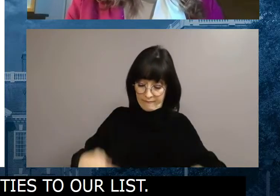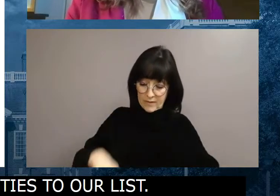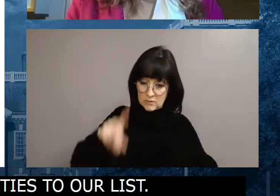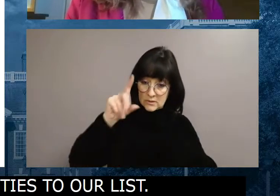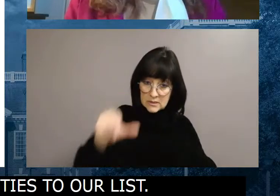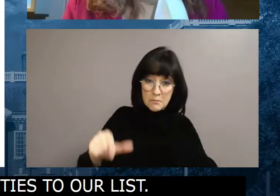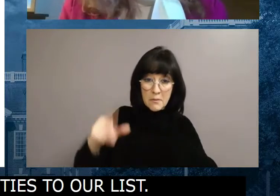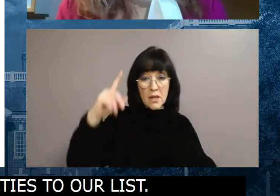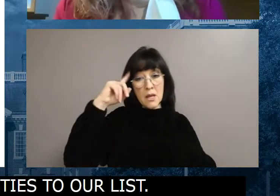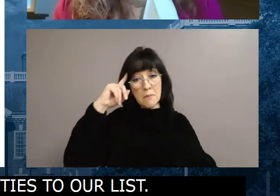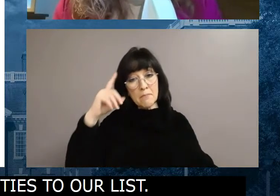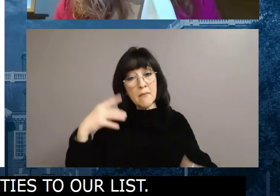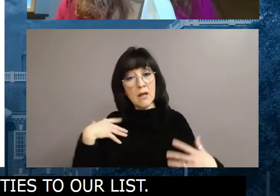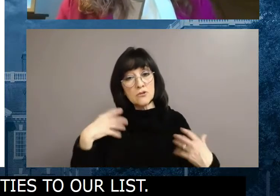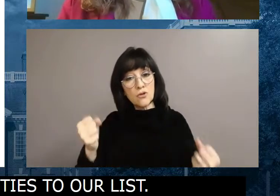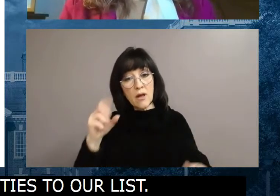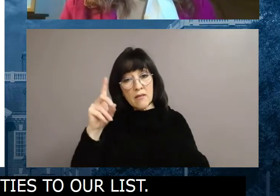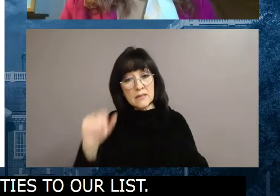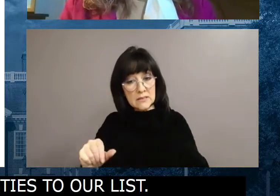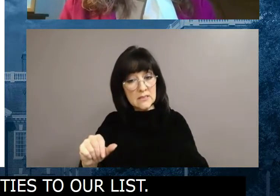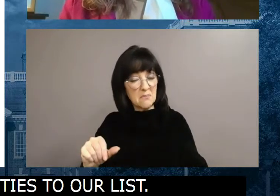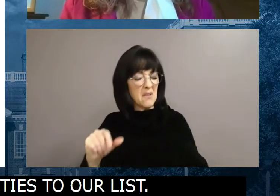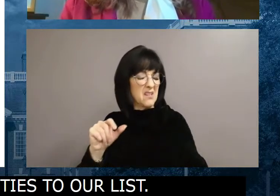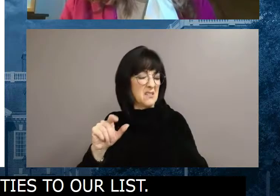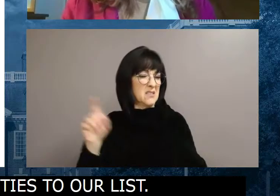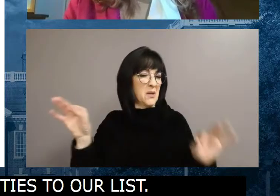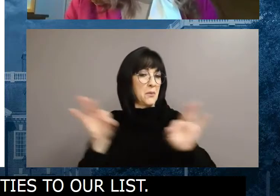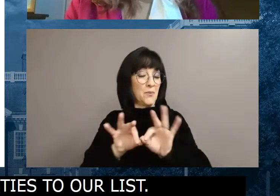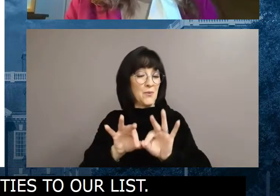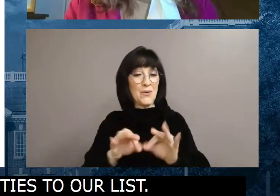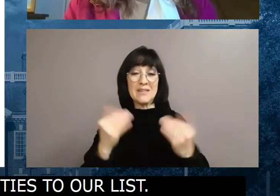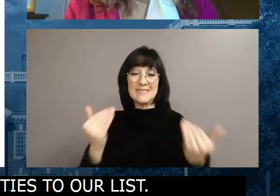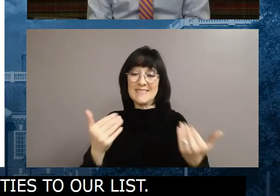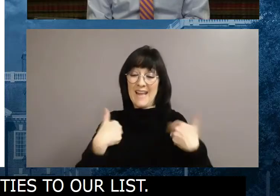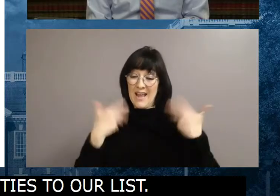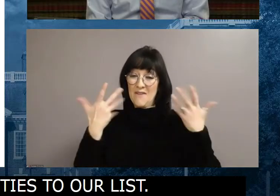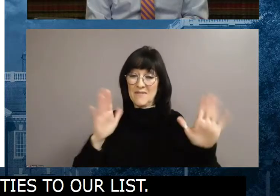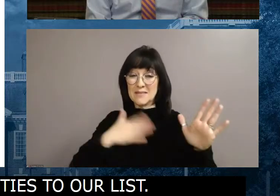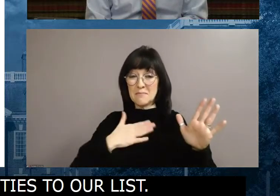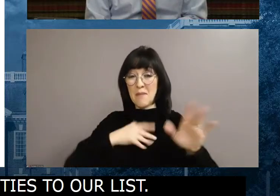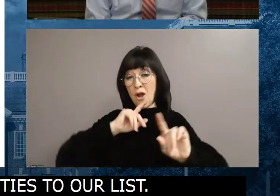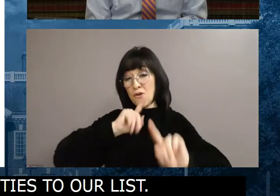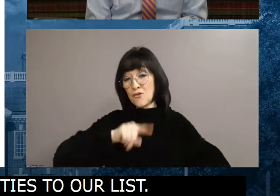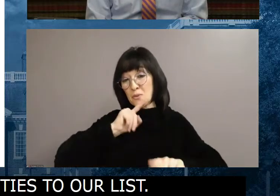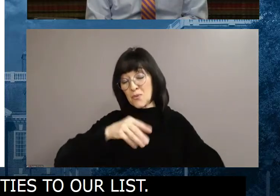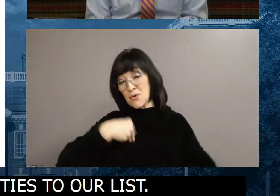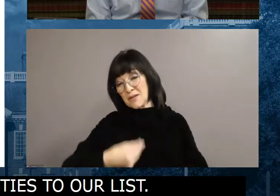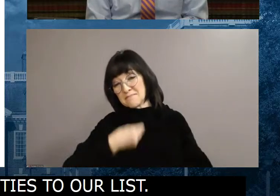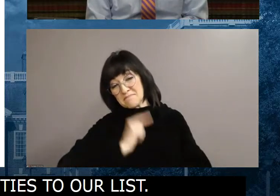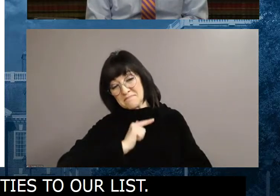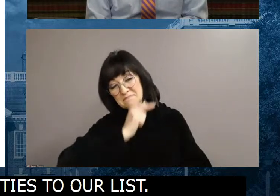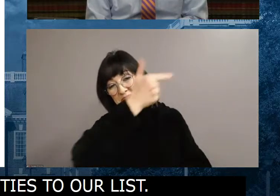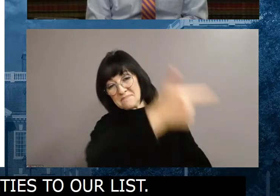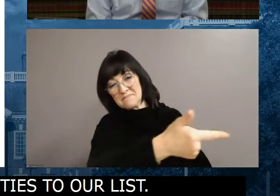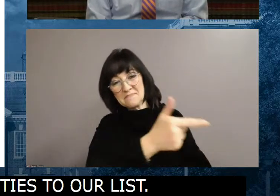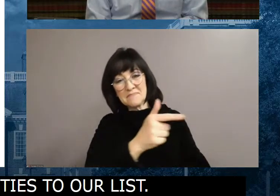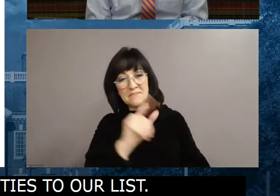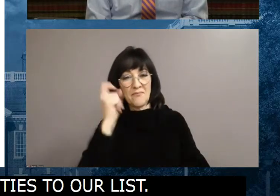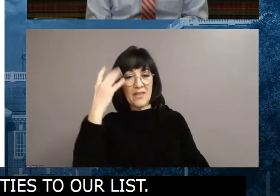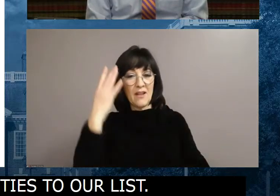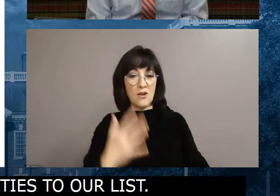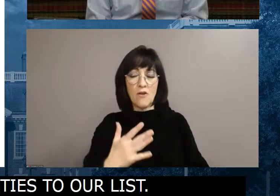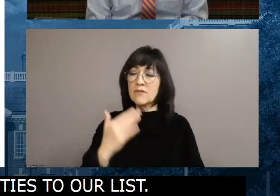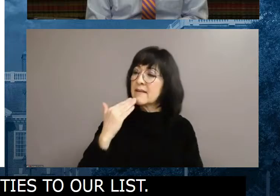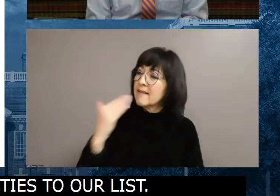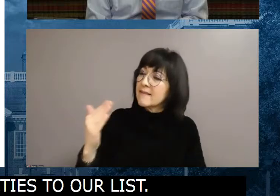That is it for me. So I'm going to hand it back to the governor. Thank you. Thank you very much, Dr. Rattay, for detailing all